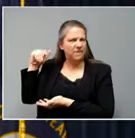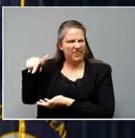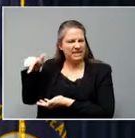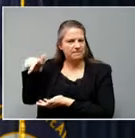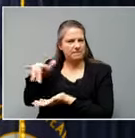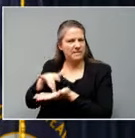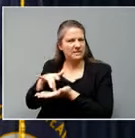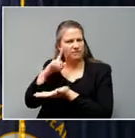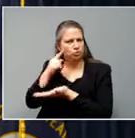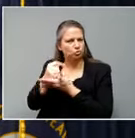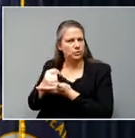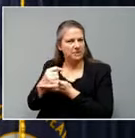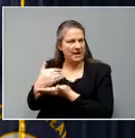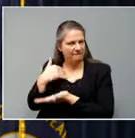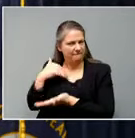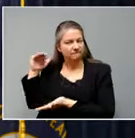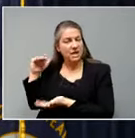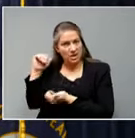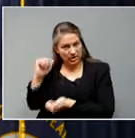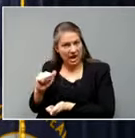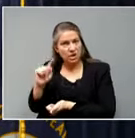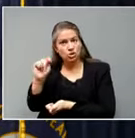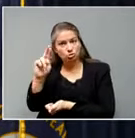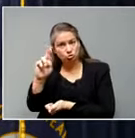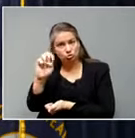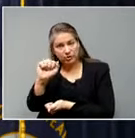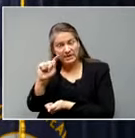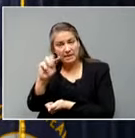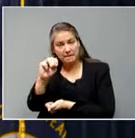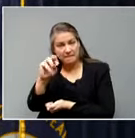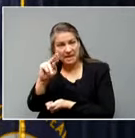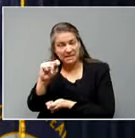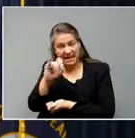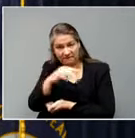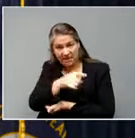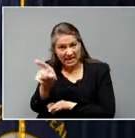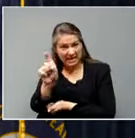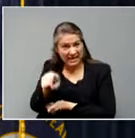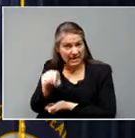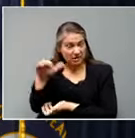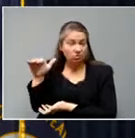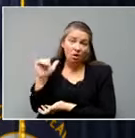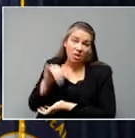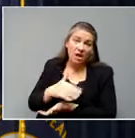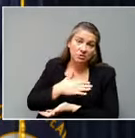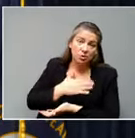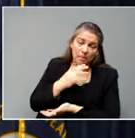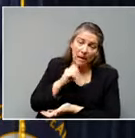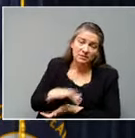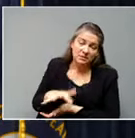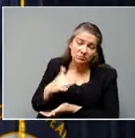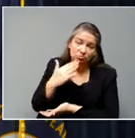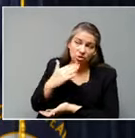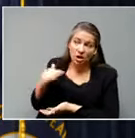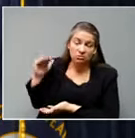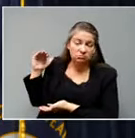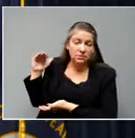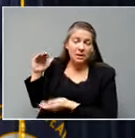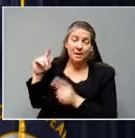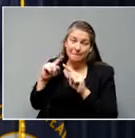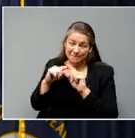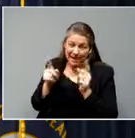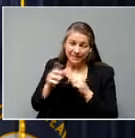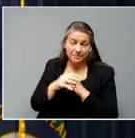now we have enough to treat anybody who needs it. And that is a blessing. But we got to play a